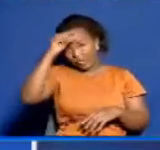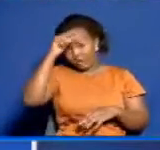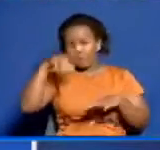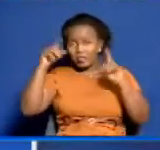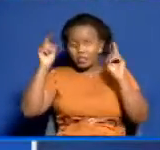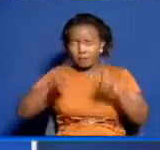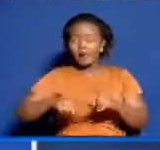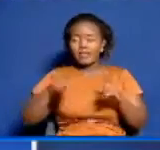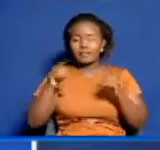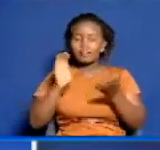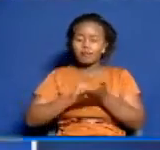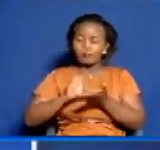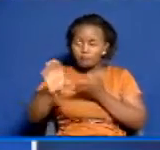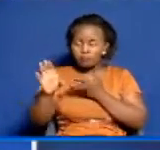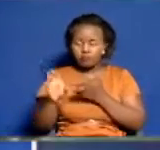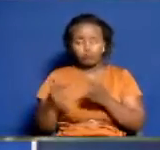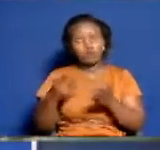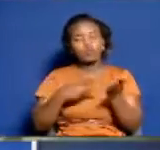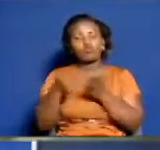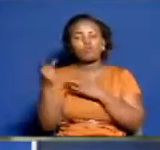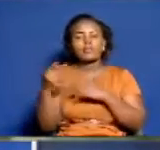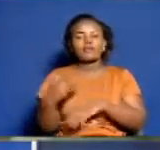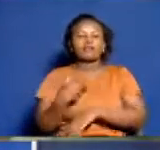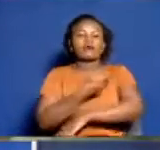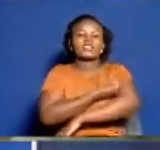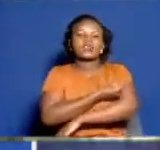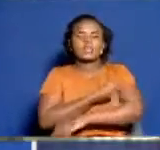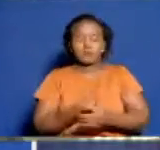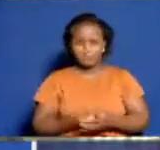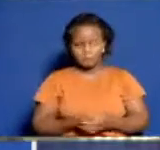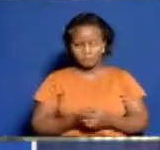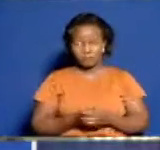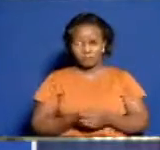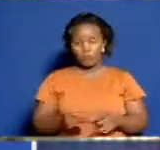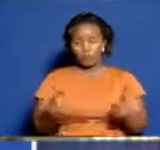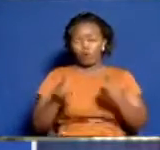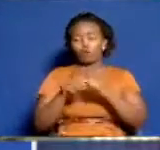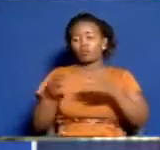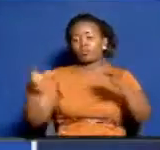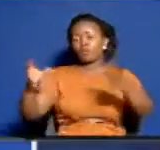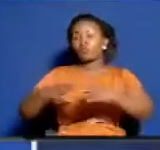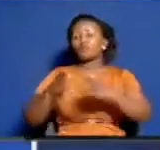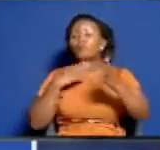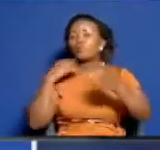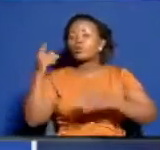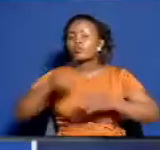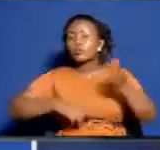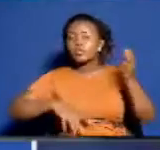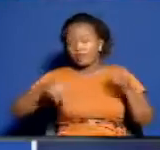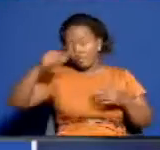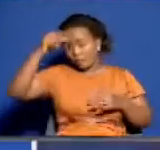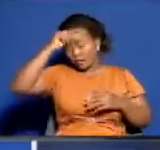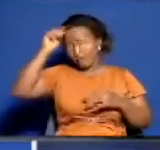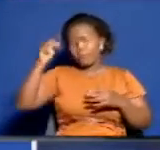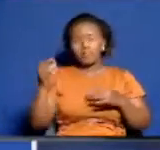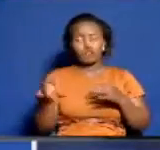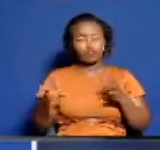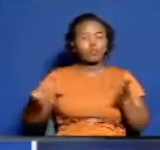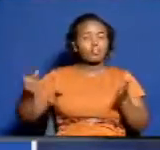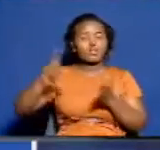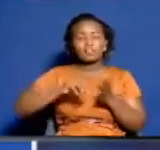and purchase the vaccine for its population. In addition, the groups want the government to increase the health sector allocation